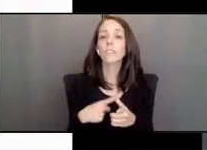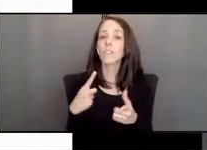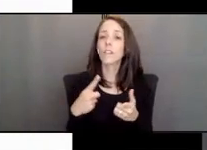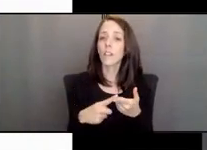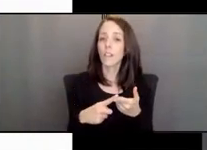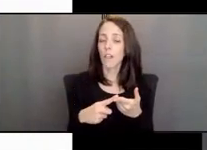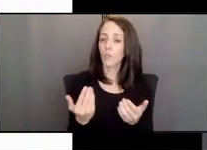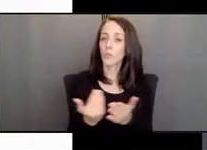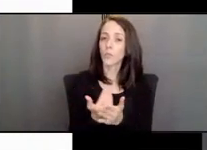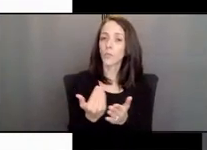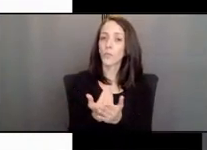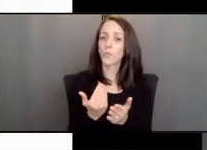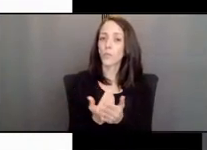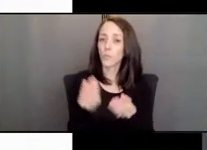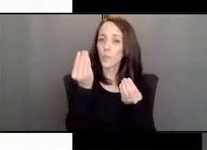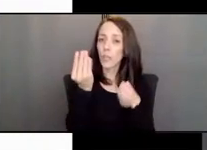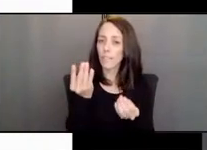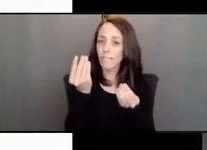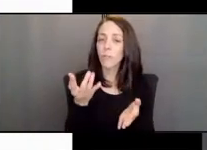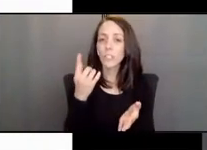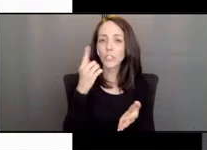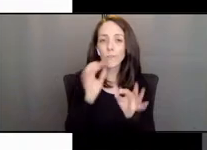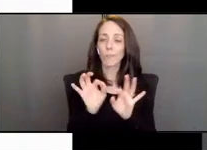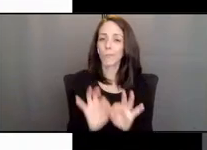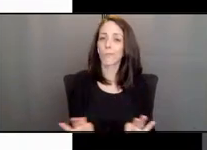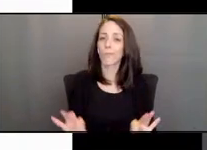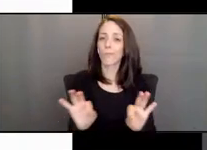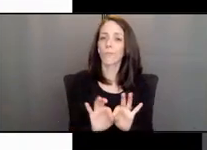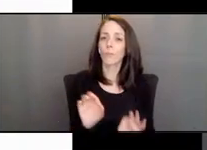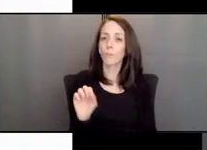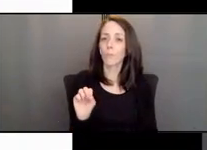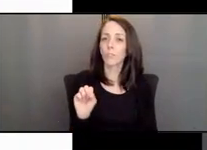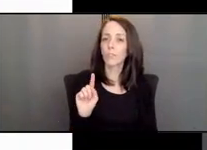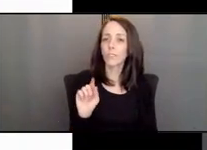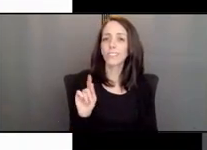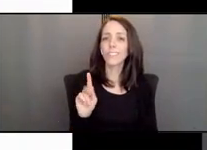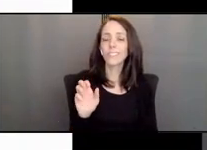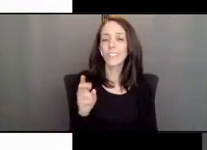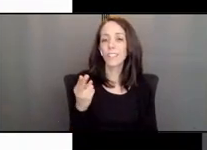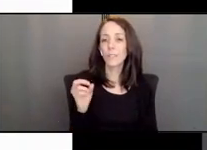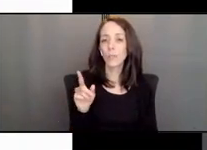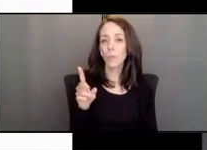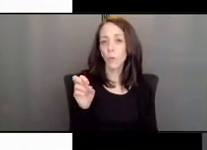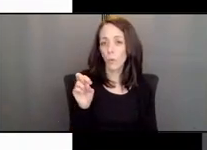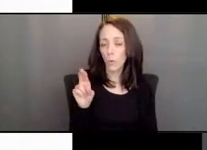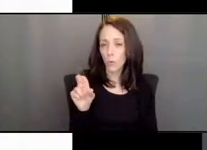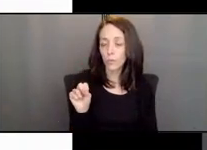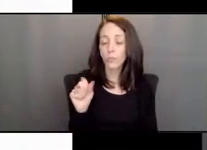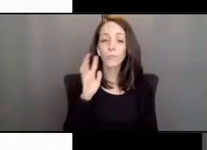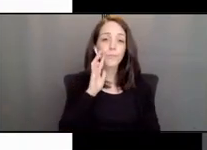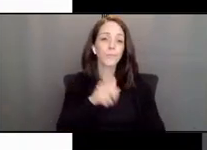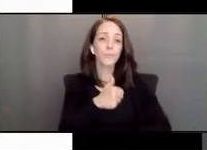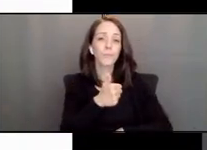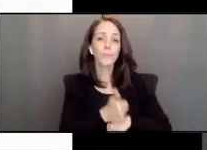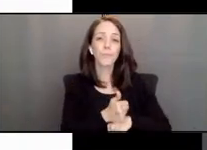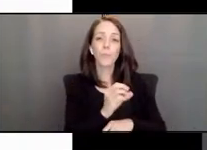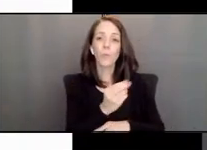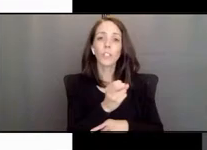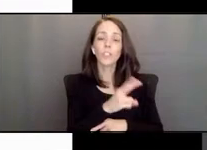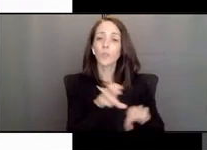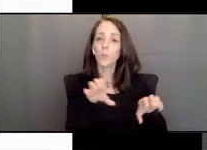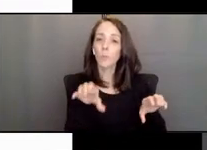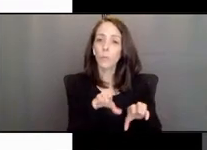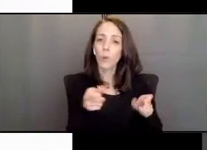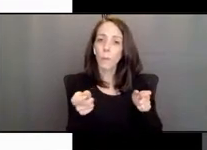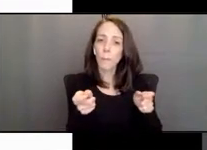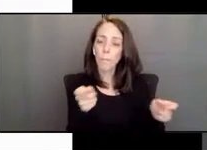2025 materials for key stakeholders, both inside and outside of OHSU. We will implement our OHSU performance management program,